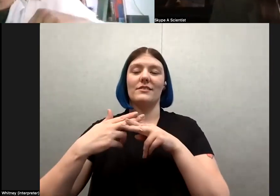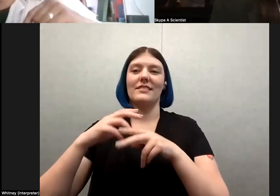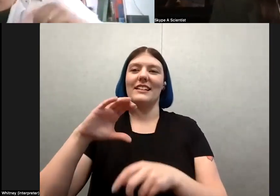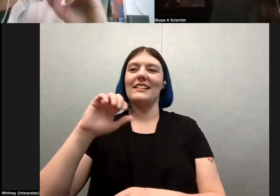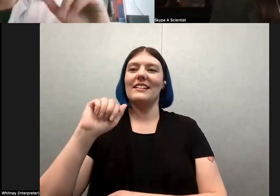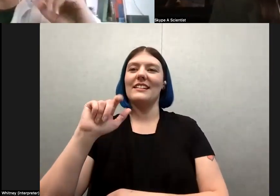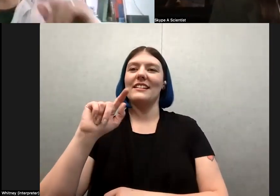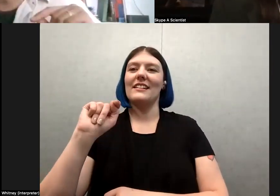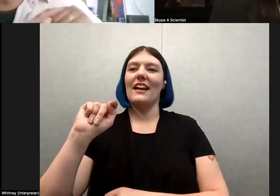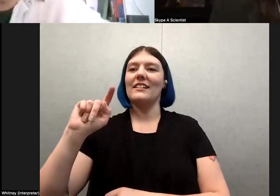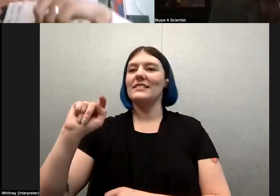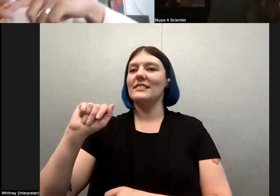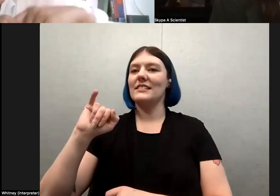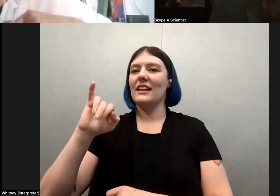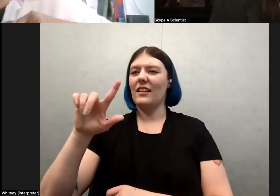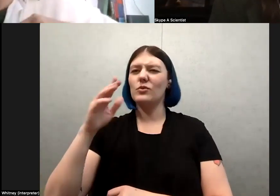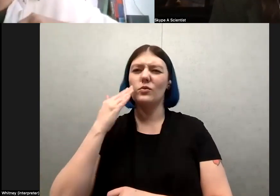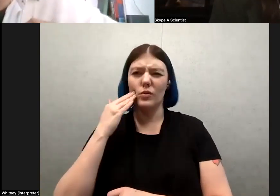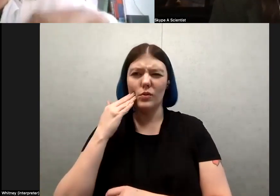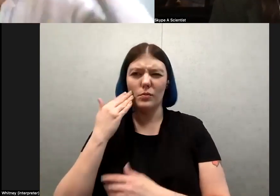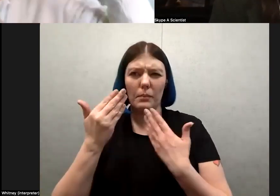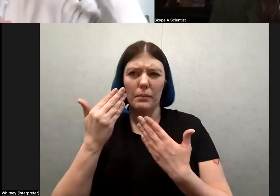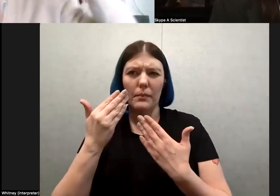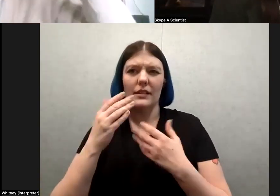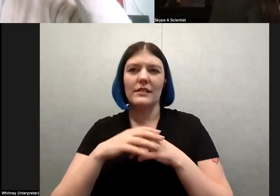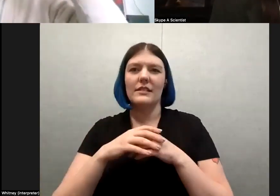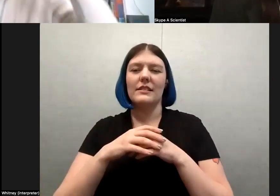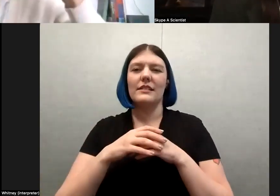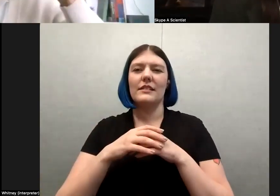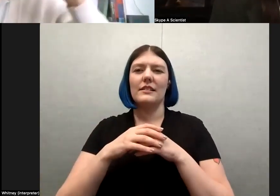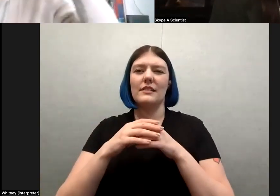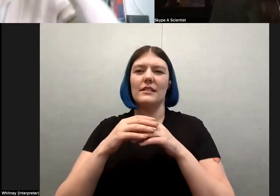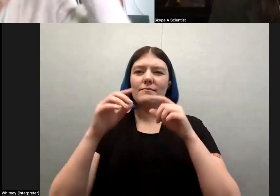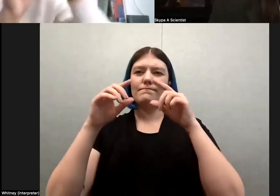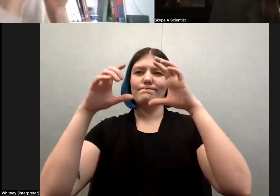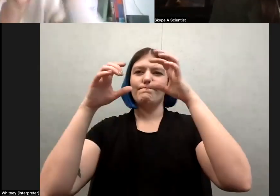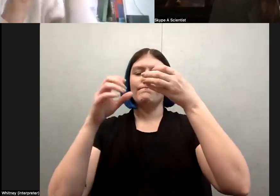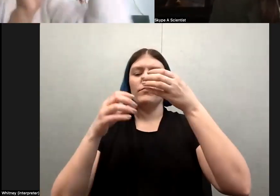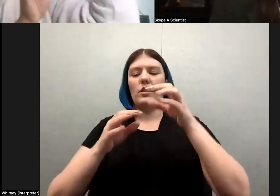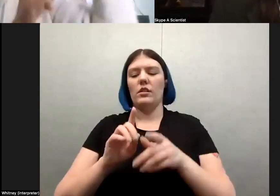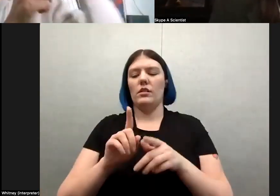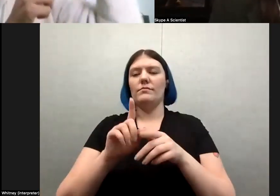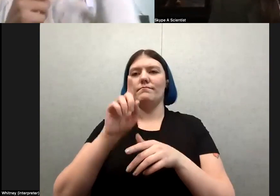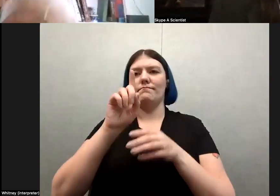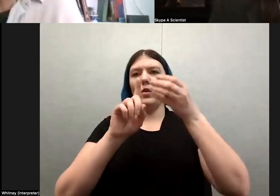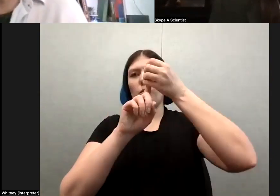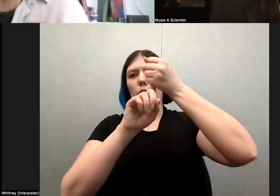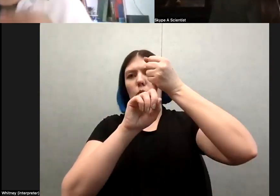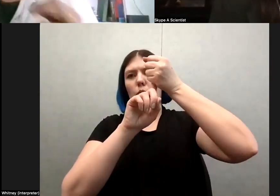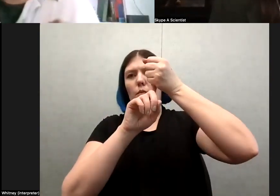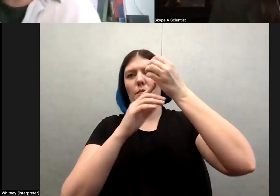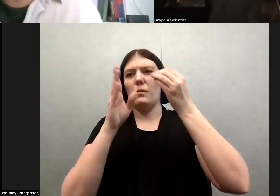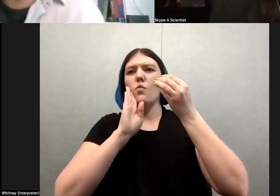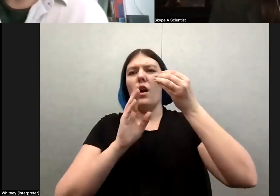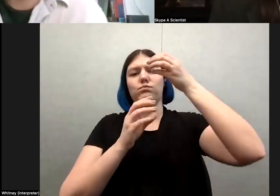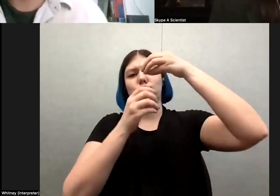might know what cattail is. It's kind of, you associate it with wetlands, and it has like this funny little brown thingy on top. And